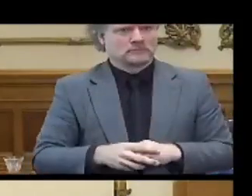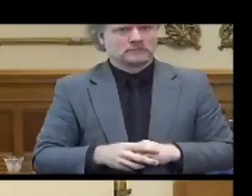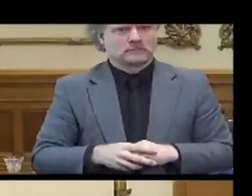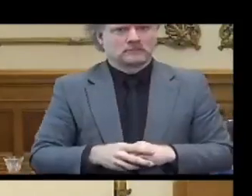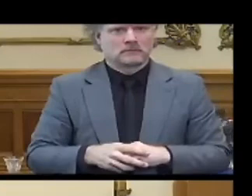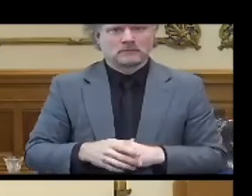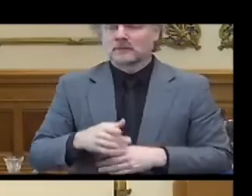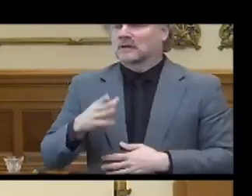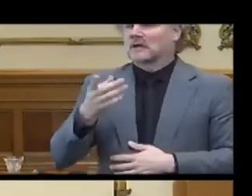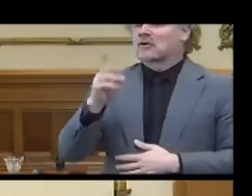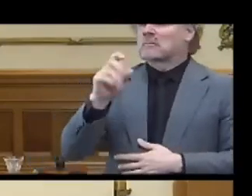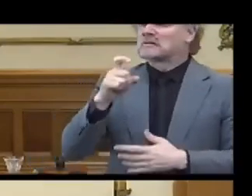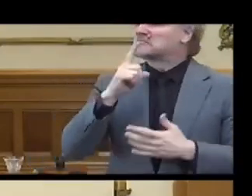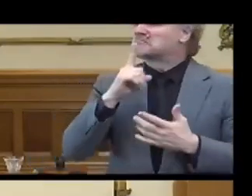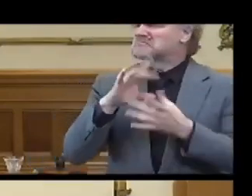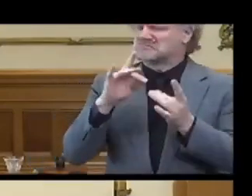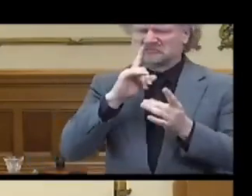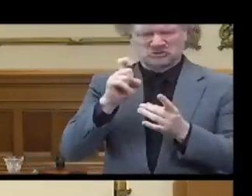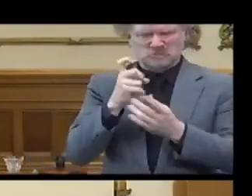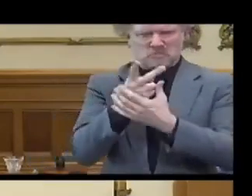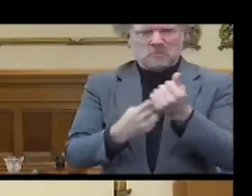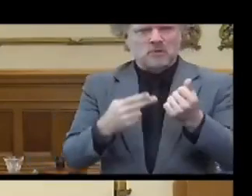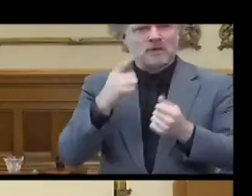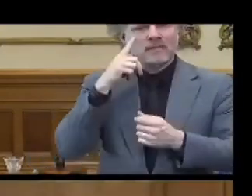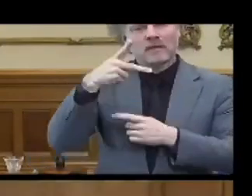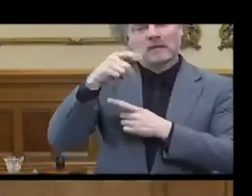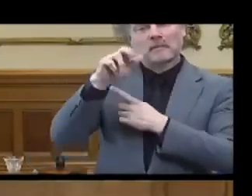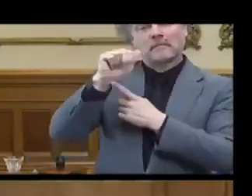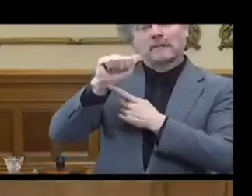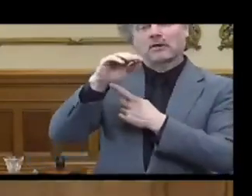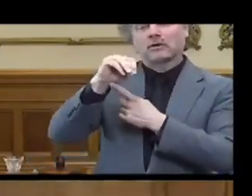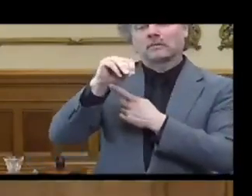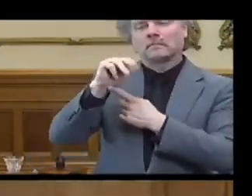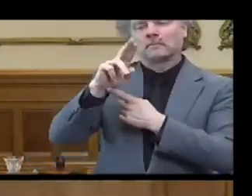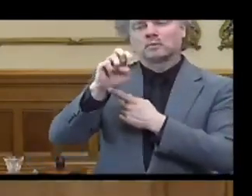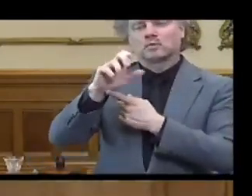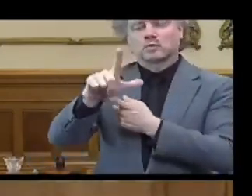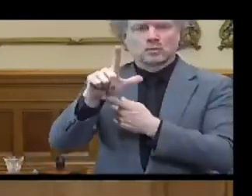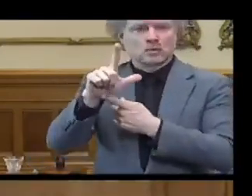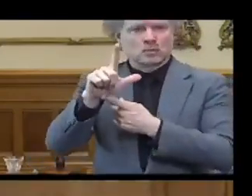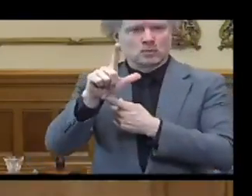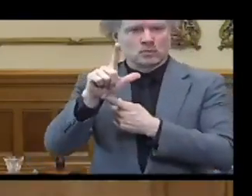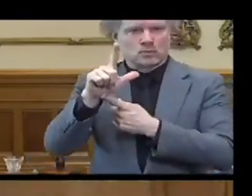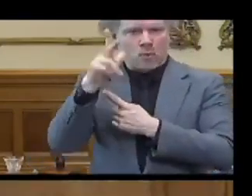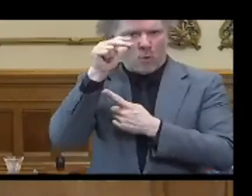should be able to have that. I thought maybe the parimutuel horse racing was limited.